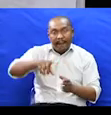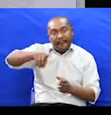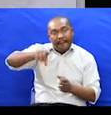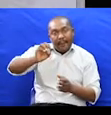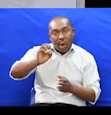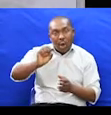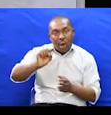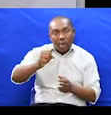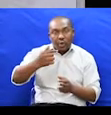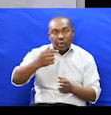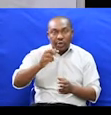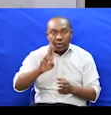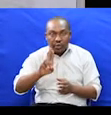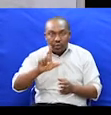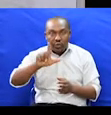postulates